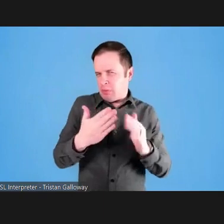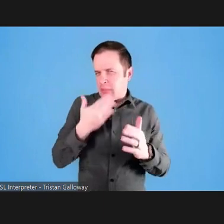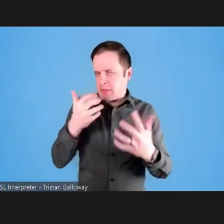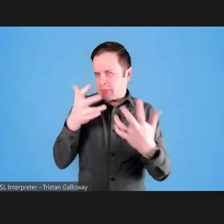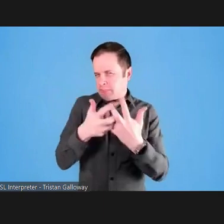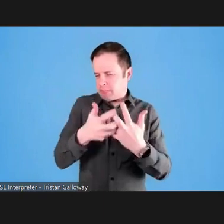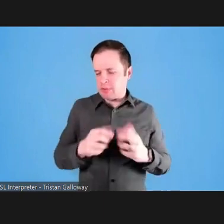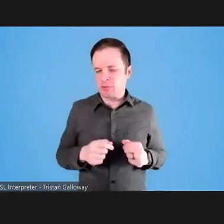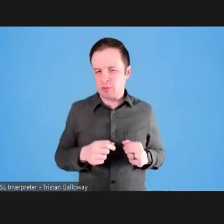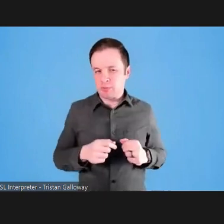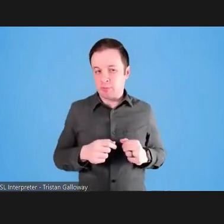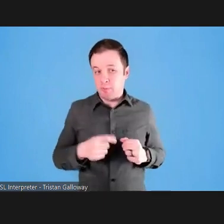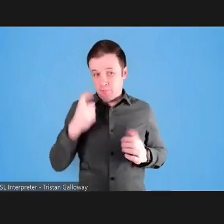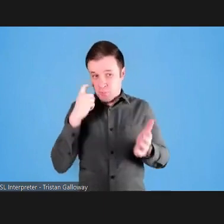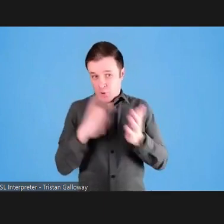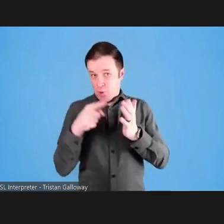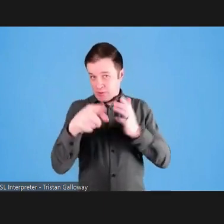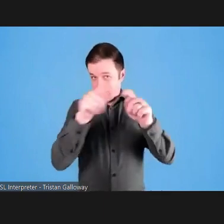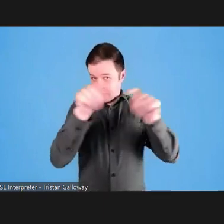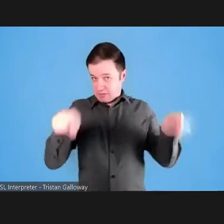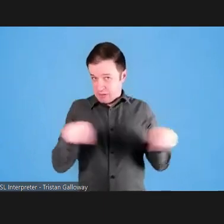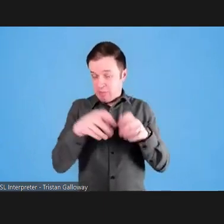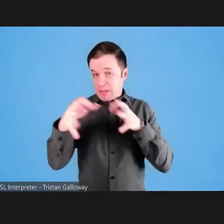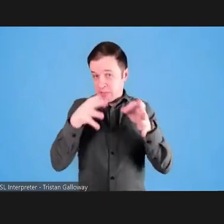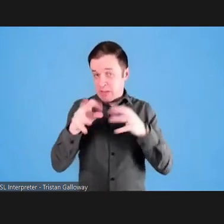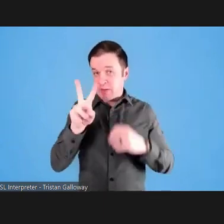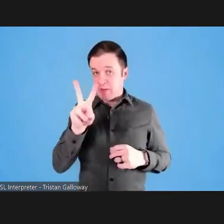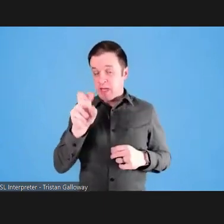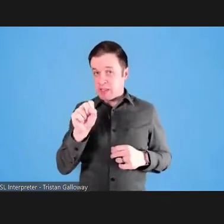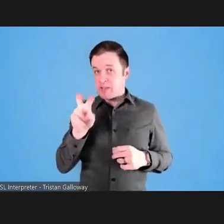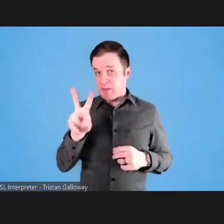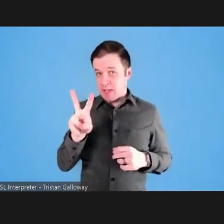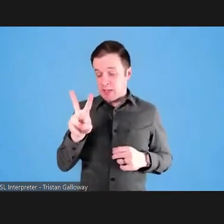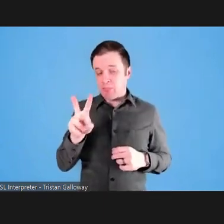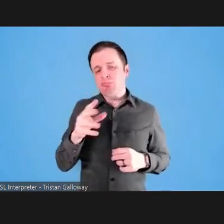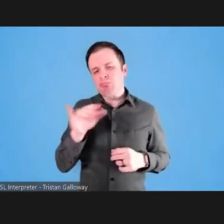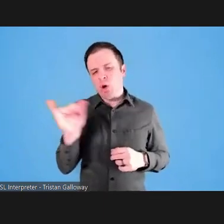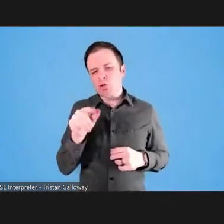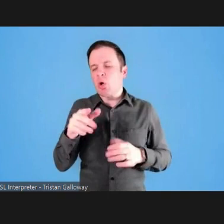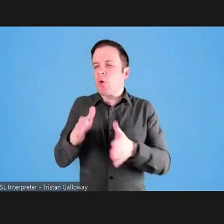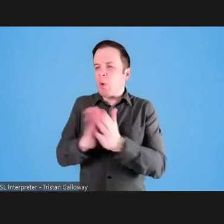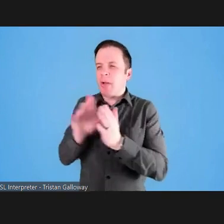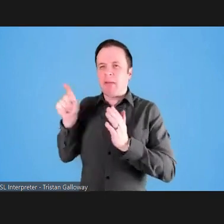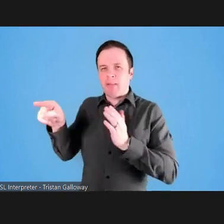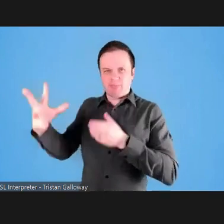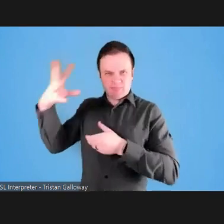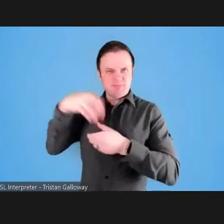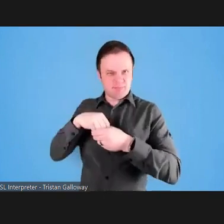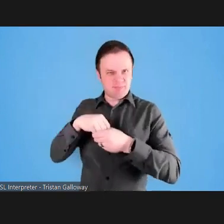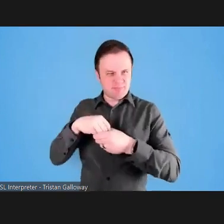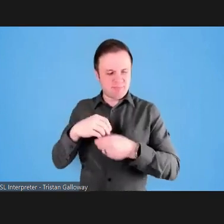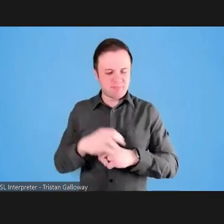this template describes the VSV and requests their participation.